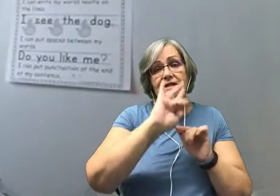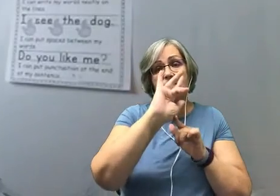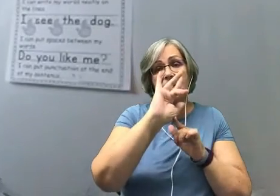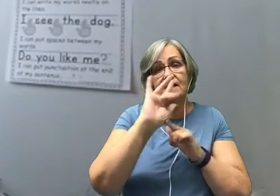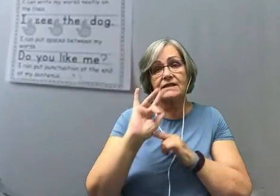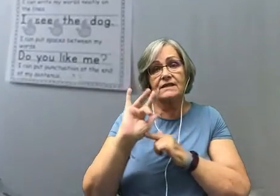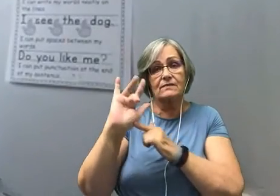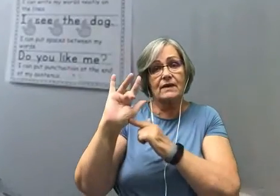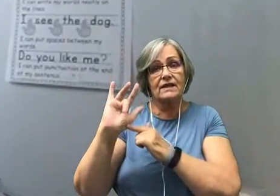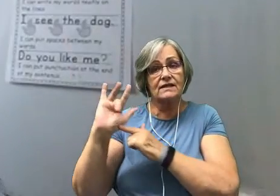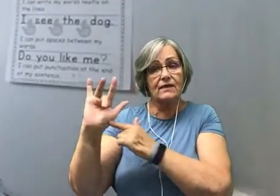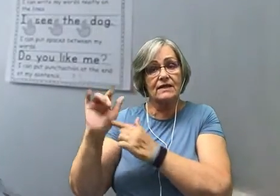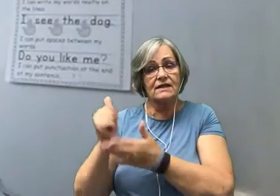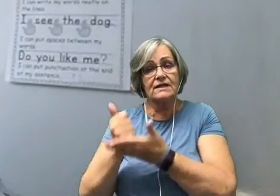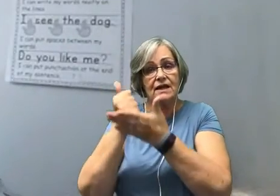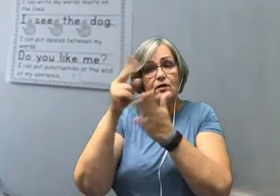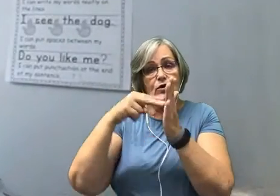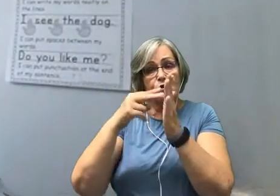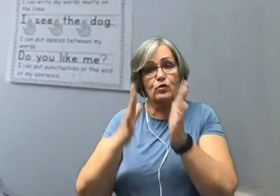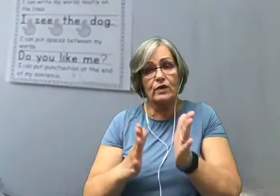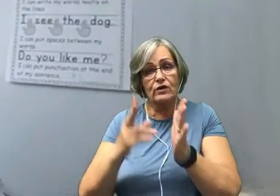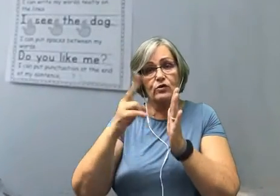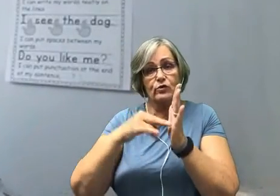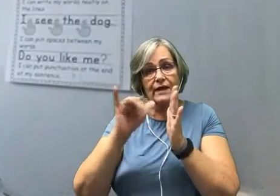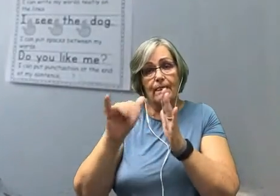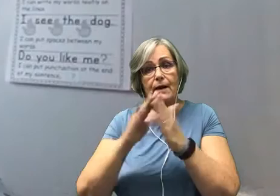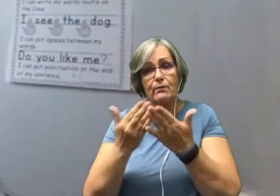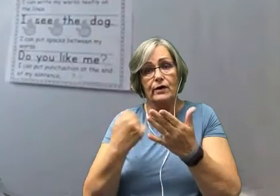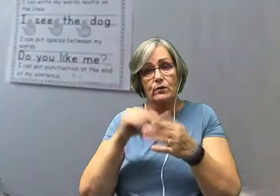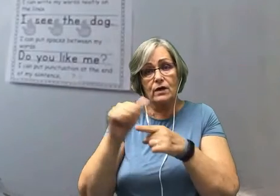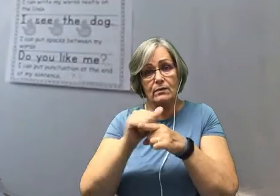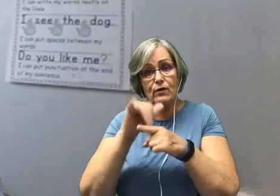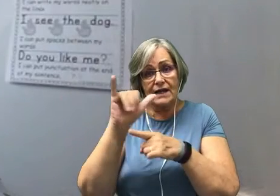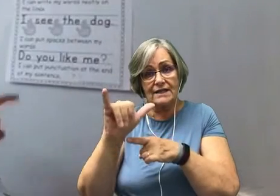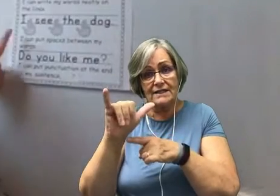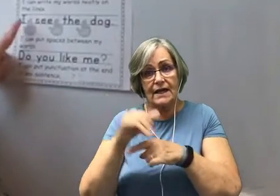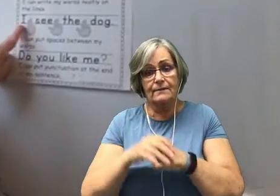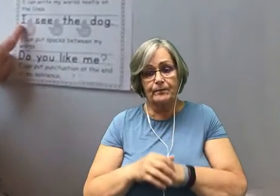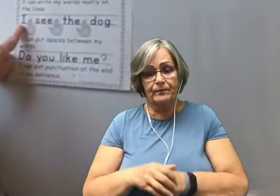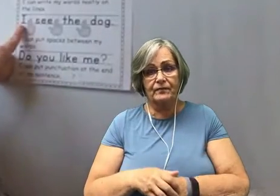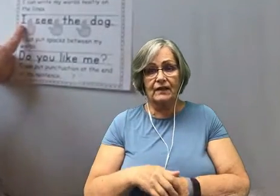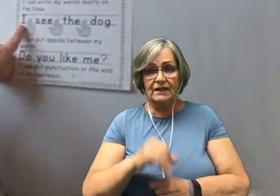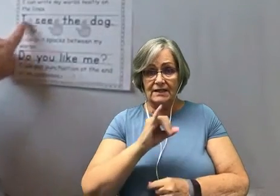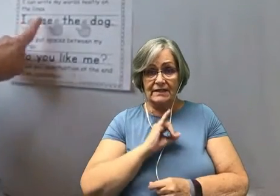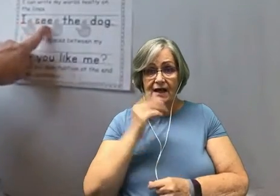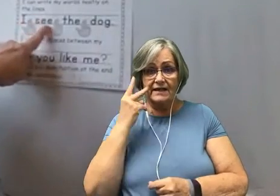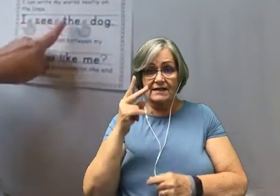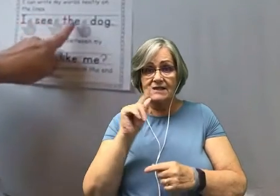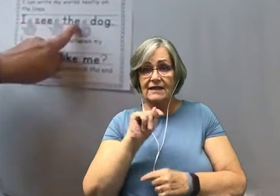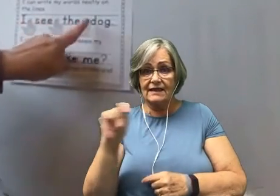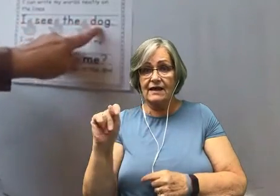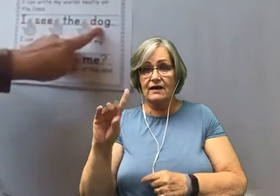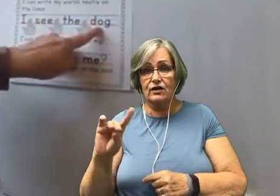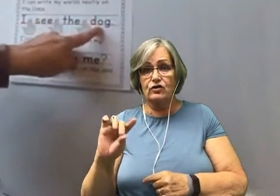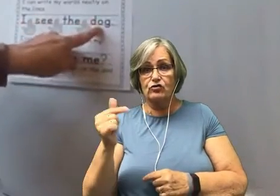spaces between our words to help the reader read the book. Okay, so we're going to practice that. This says, I